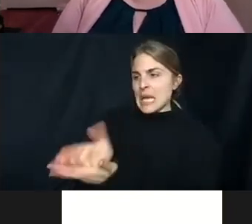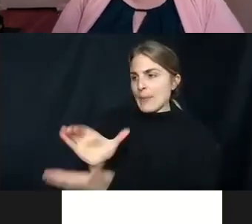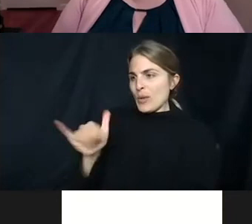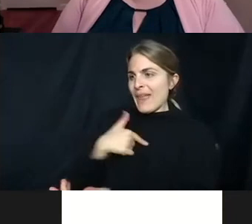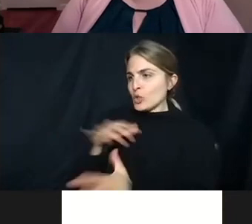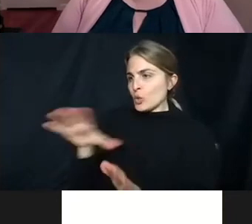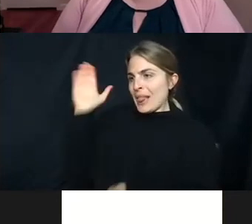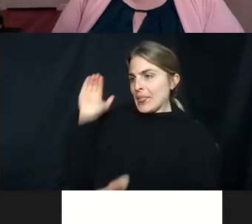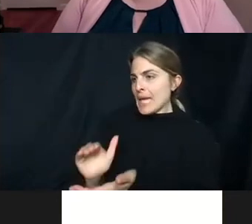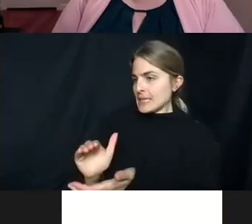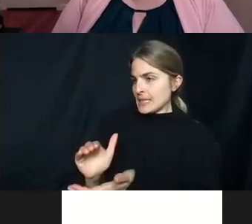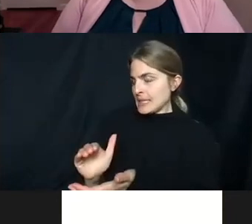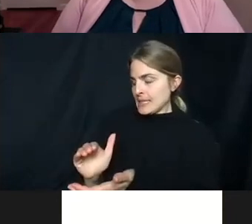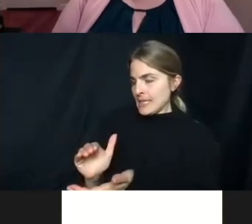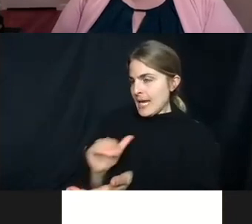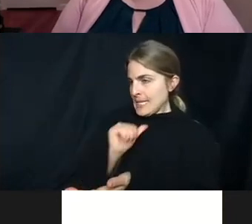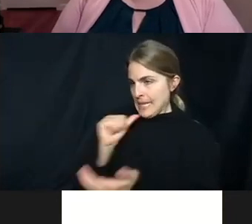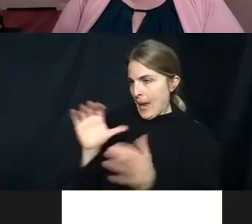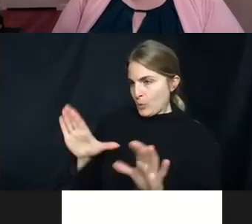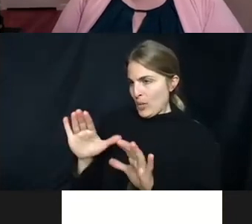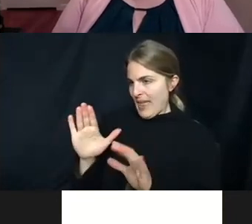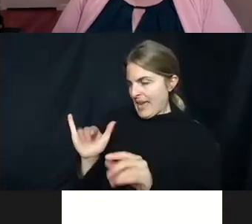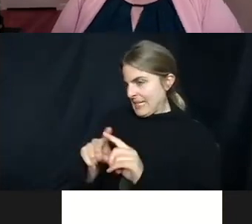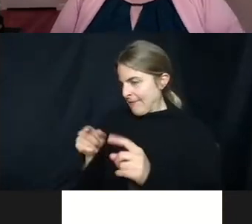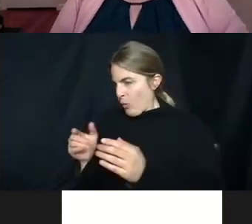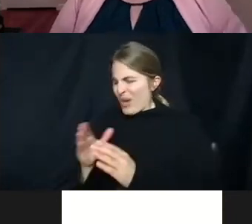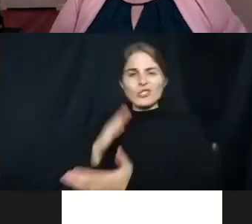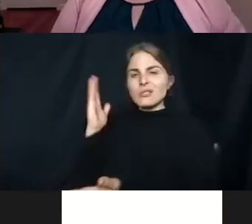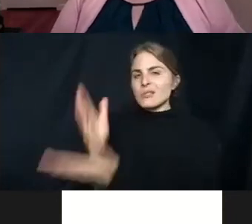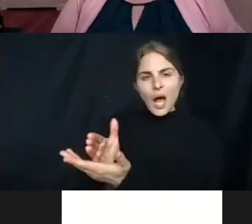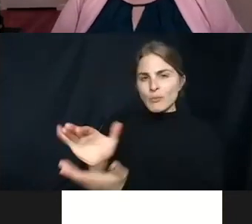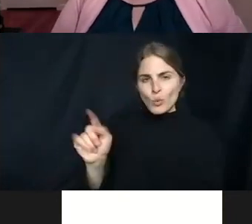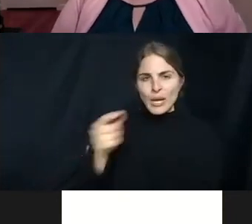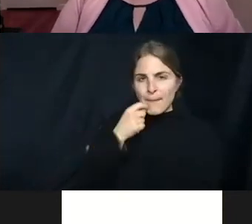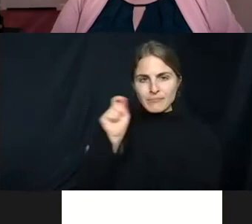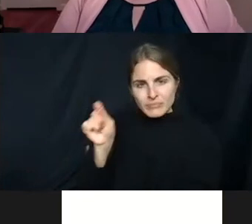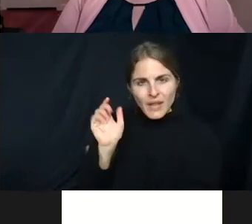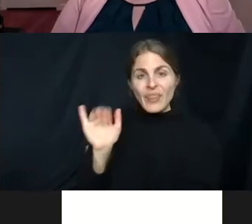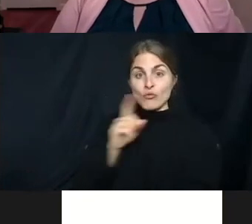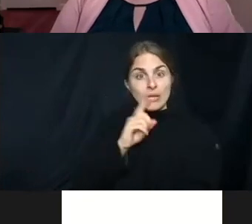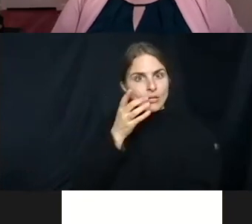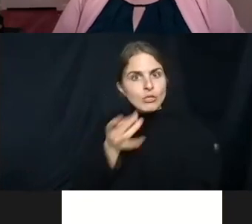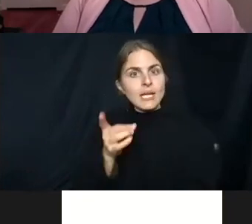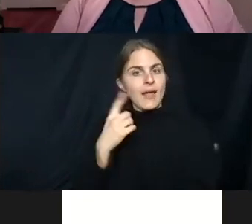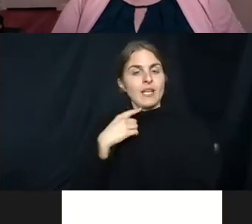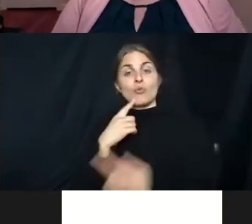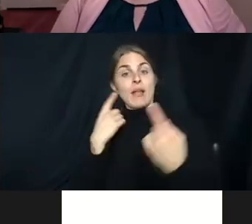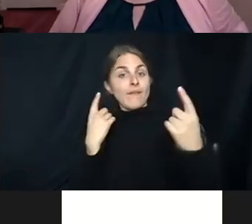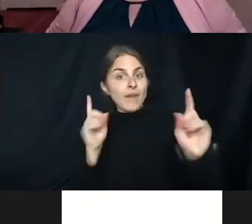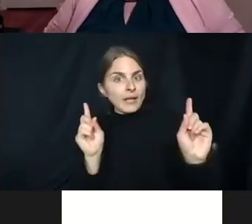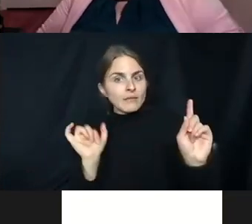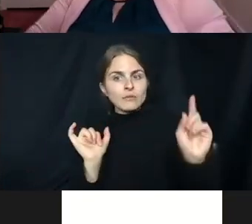less instead of do things in a different way. And I think that's really interesting. And I also think it's really effective